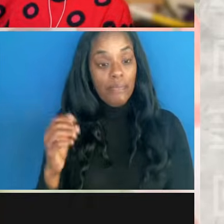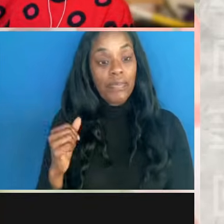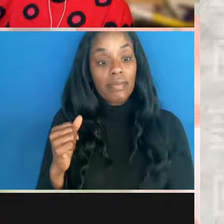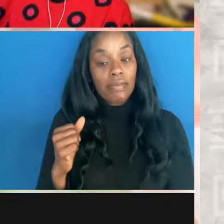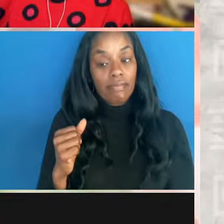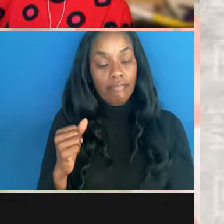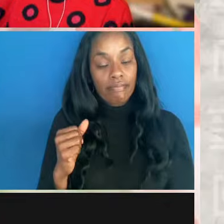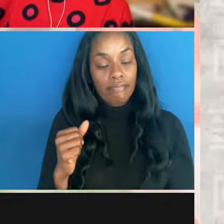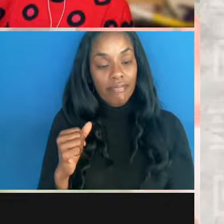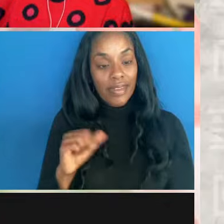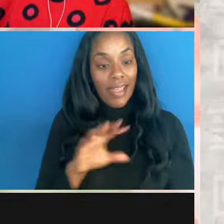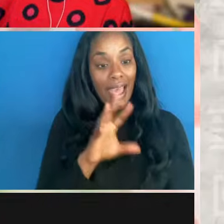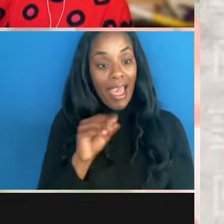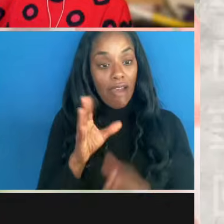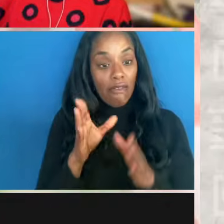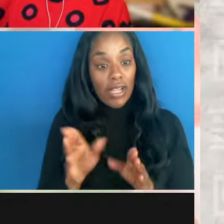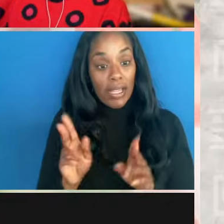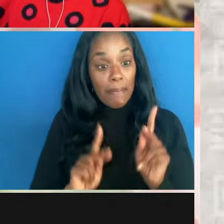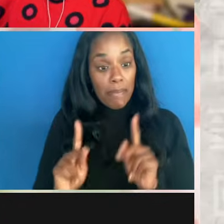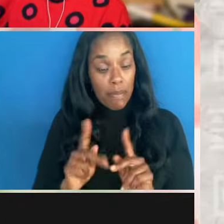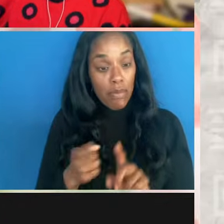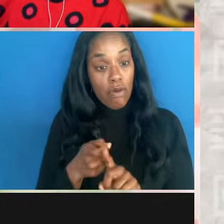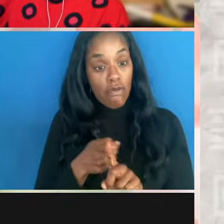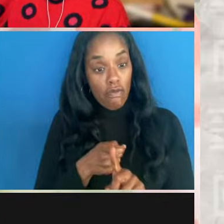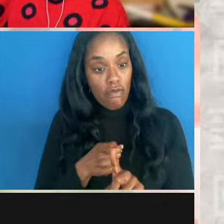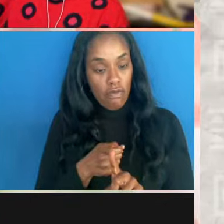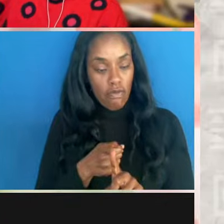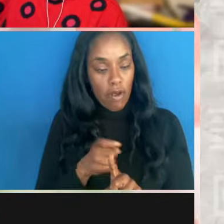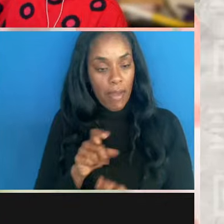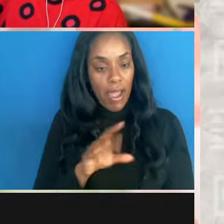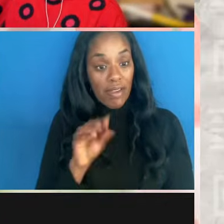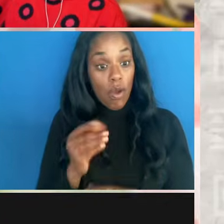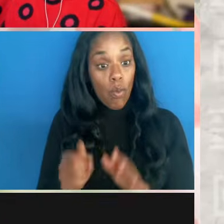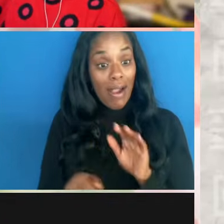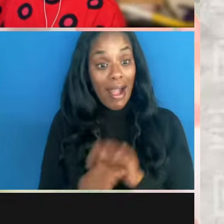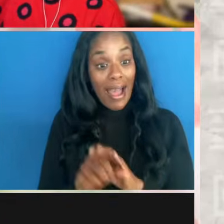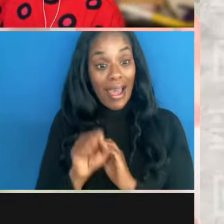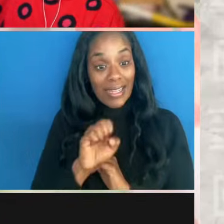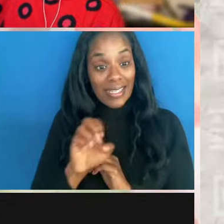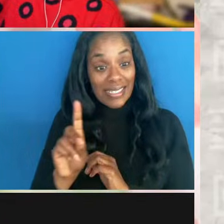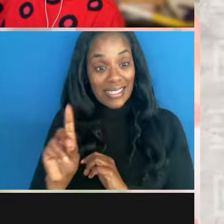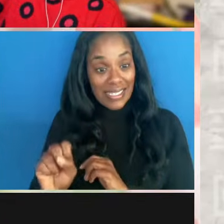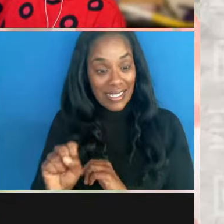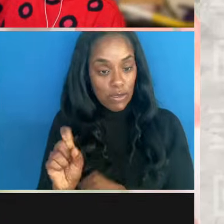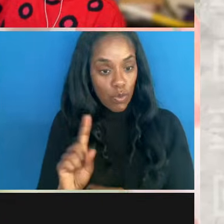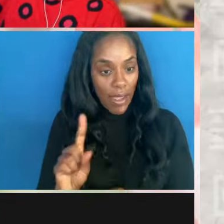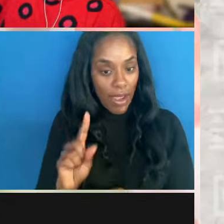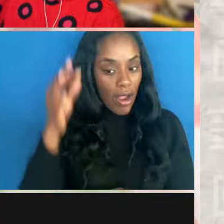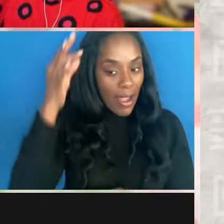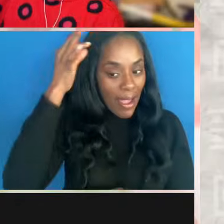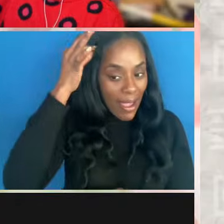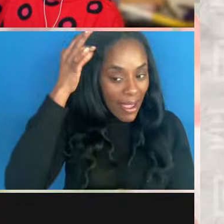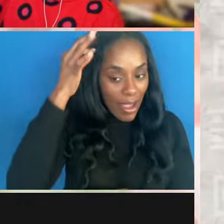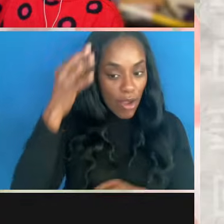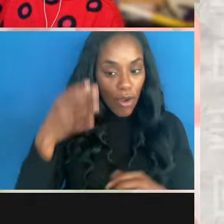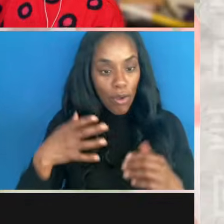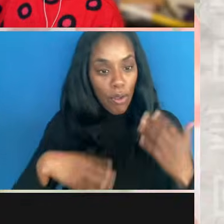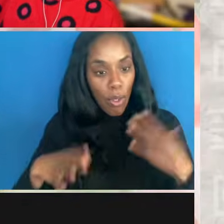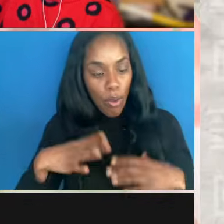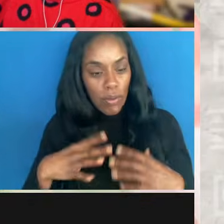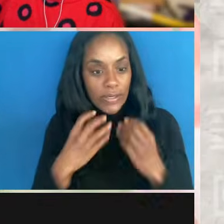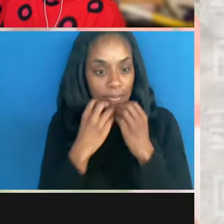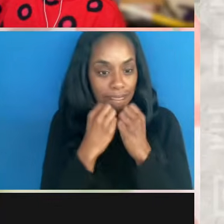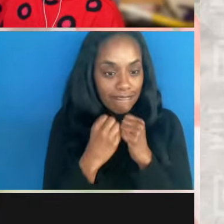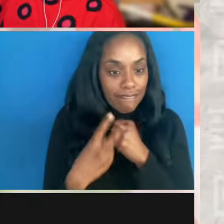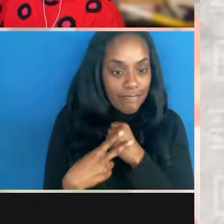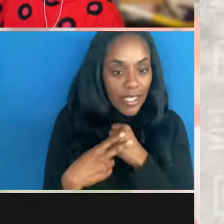often hiding seeds in their hair or in their clothing to preserve their life and their culture in the midst of the Middle Passage.